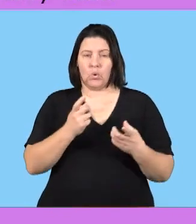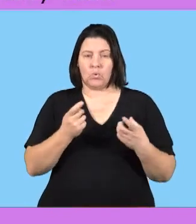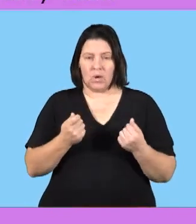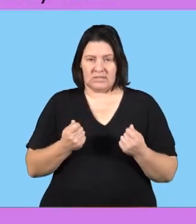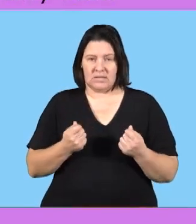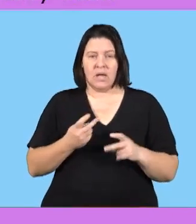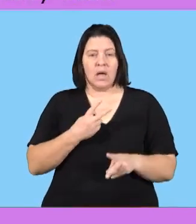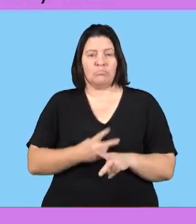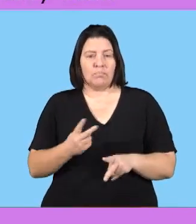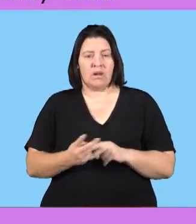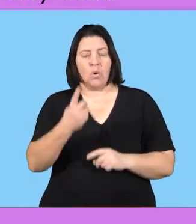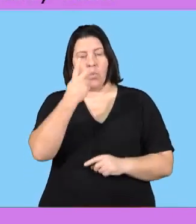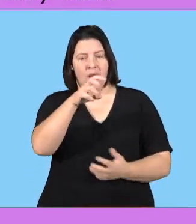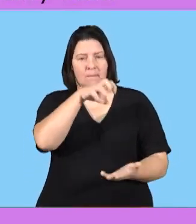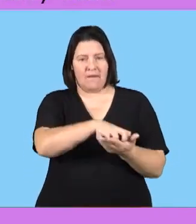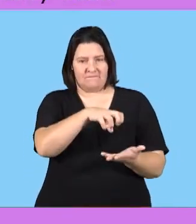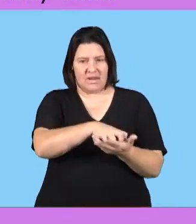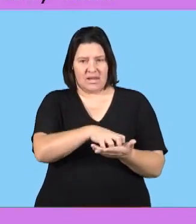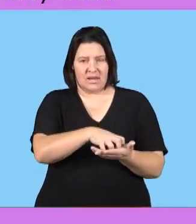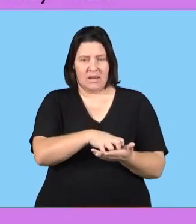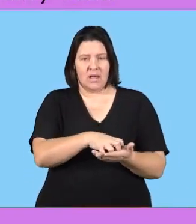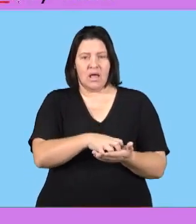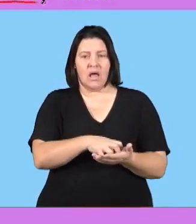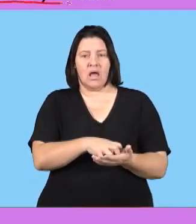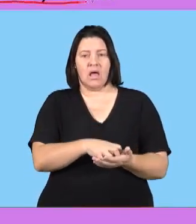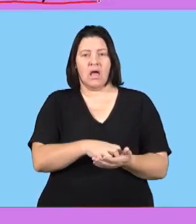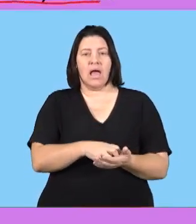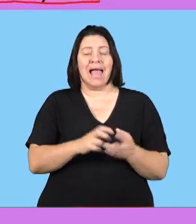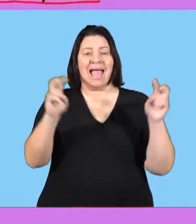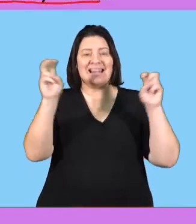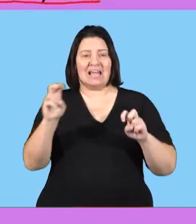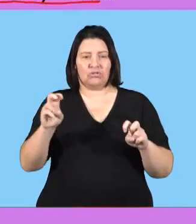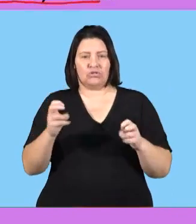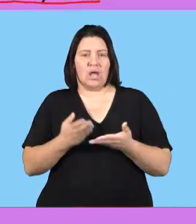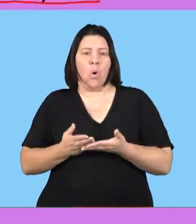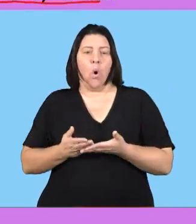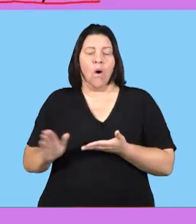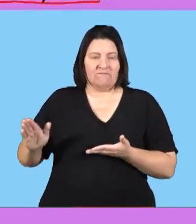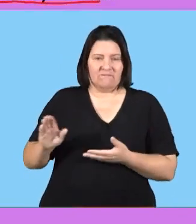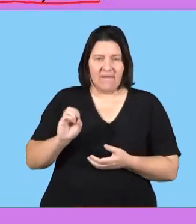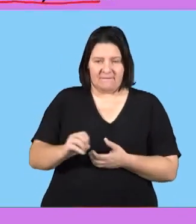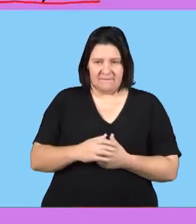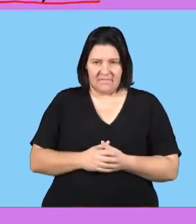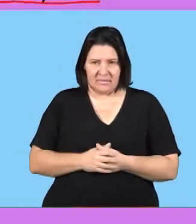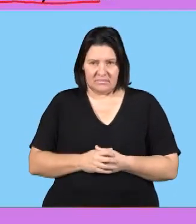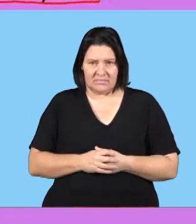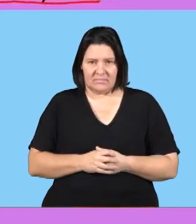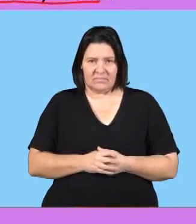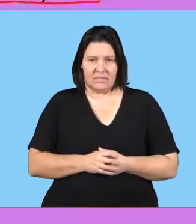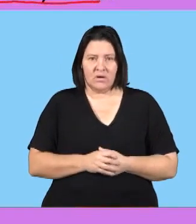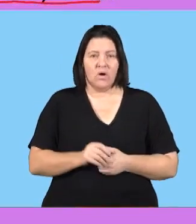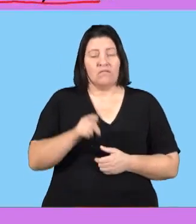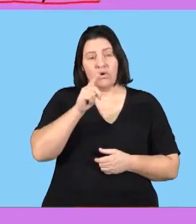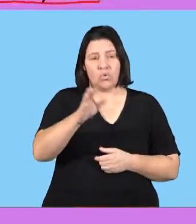for preparing 1 muffin excluding the electricity cost. So now,